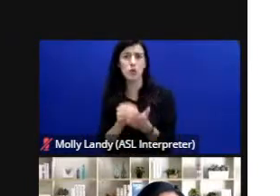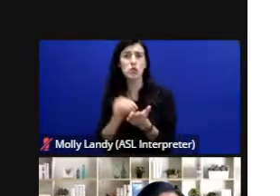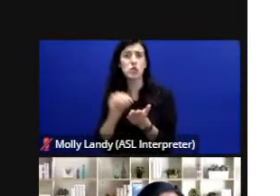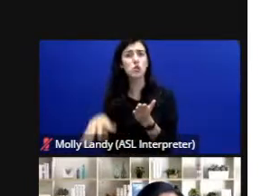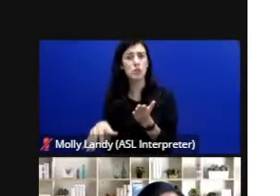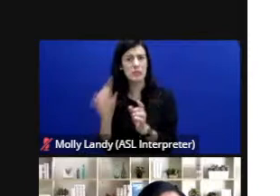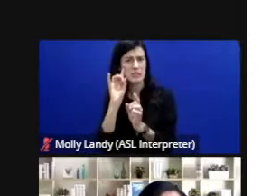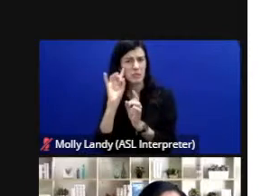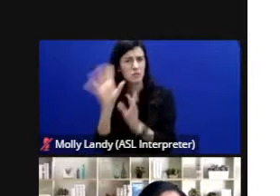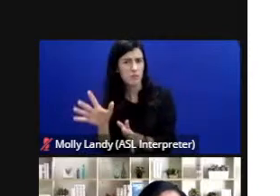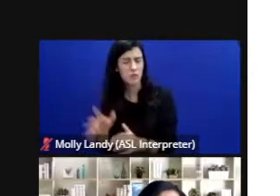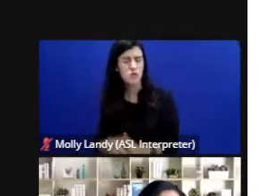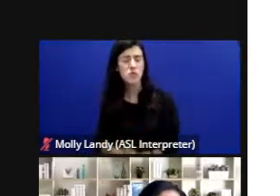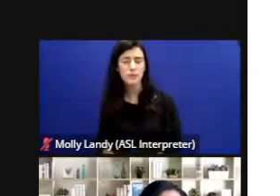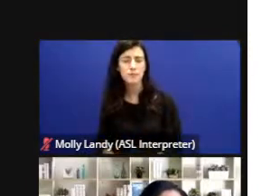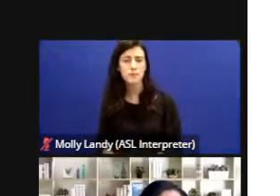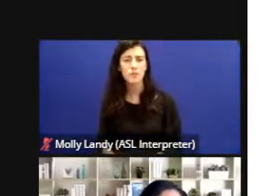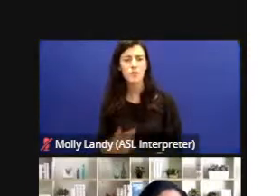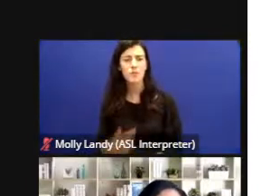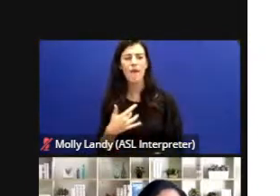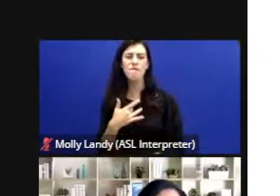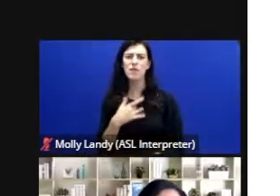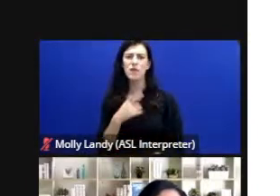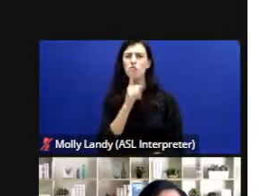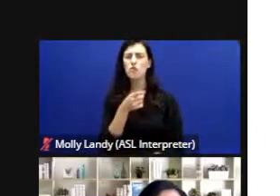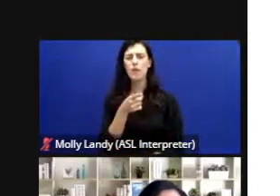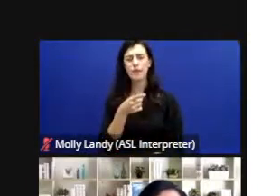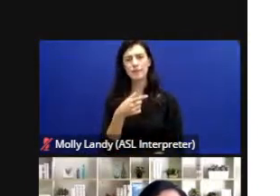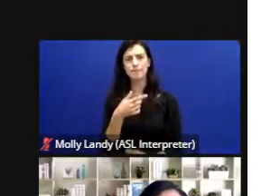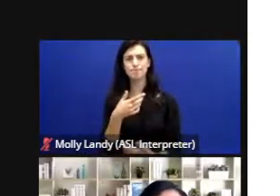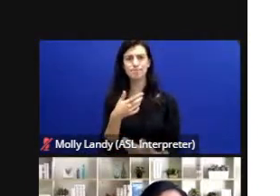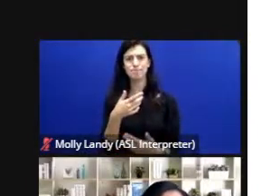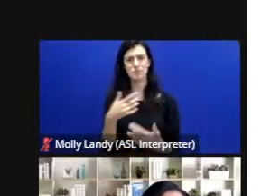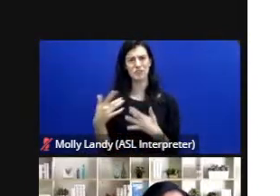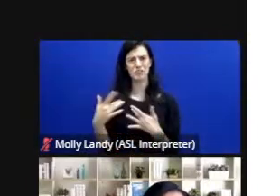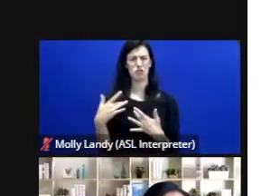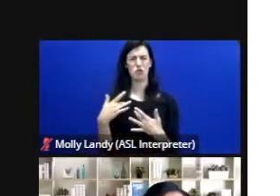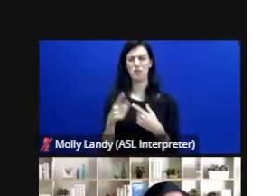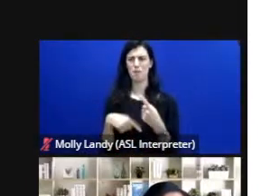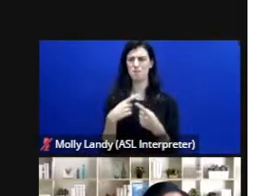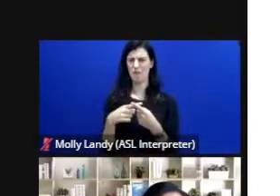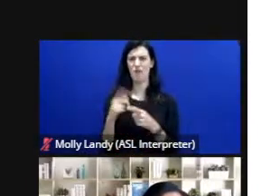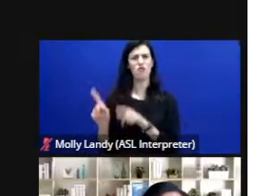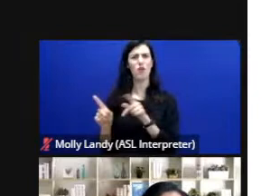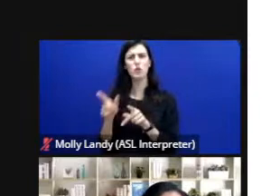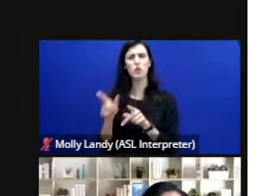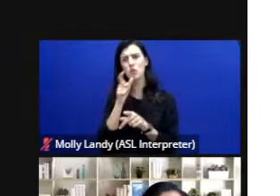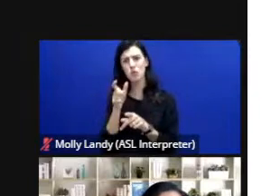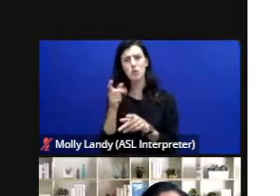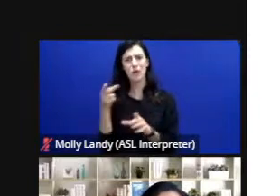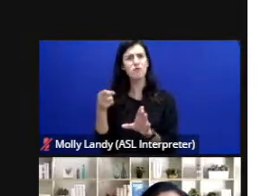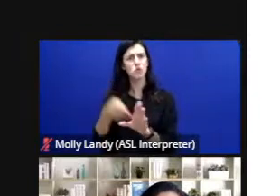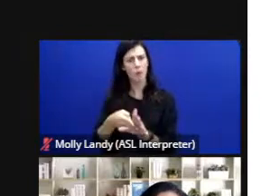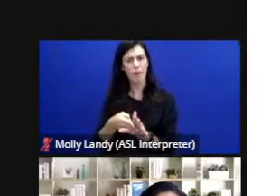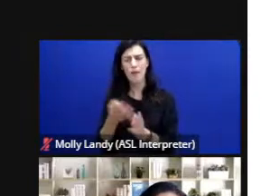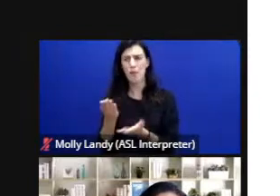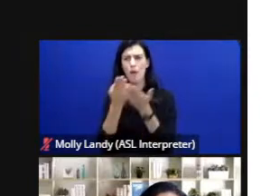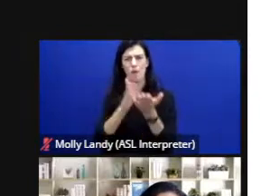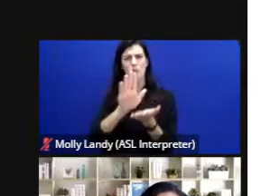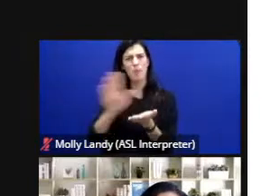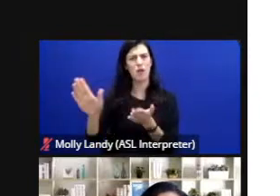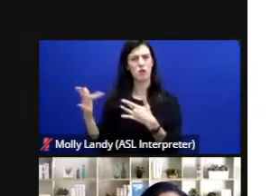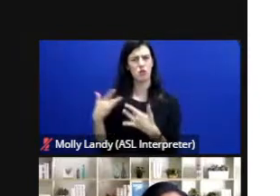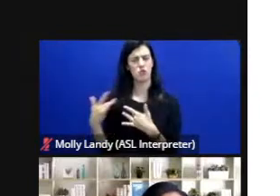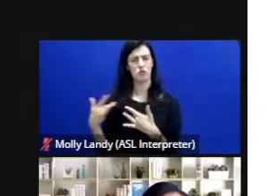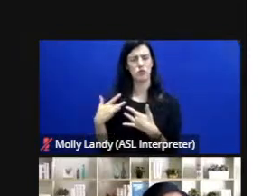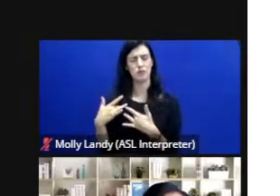really disturbed by the folks who have come into this discussion with their concerns, which I accept their concerns, but there's a